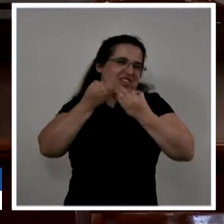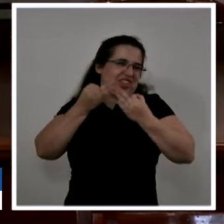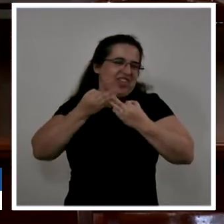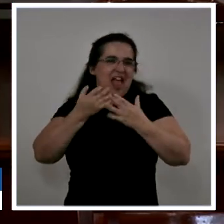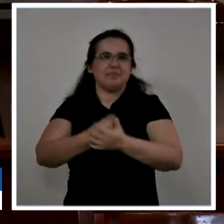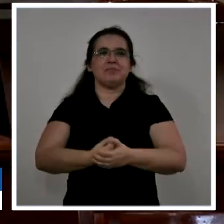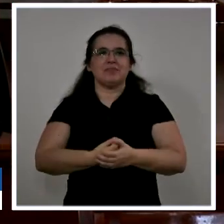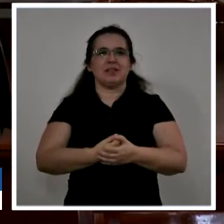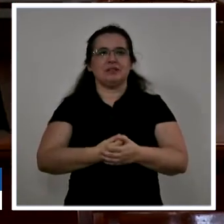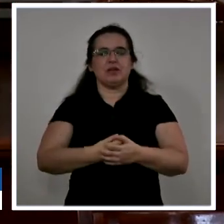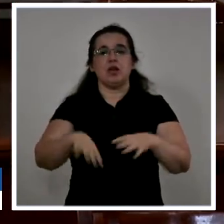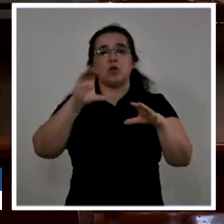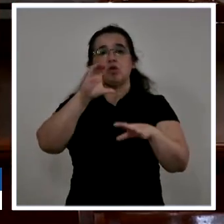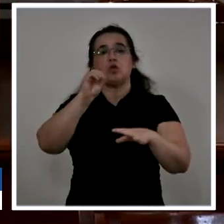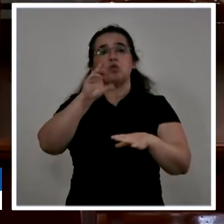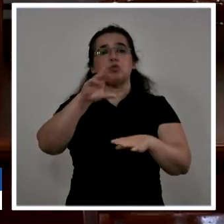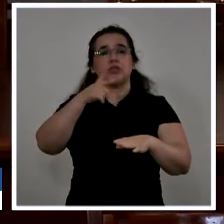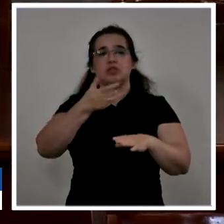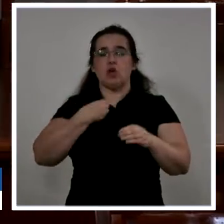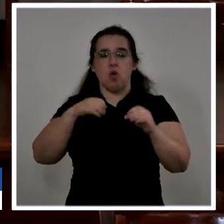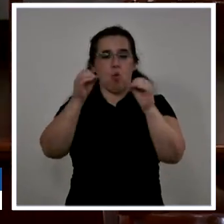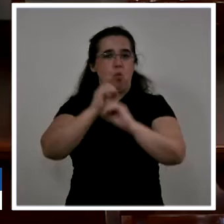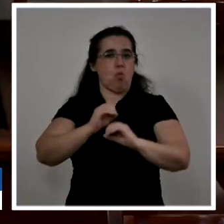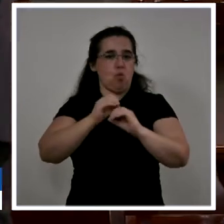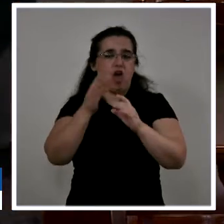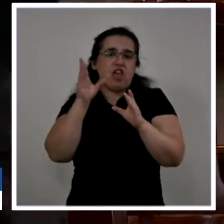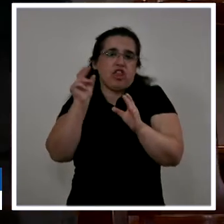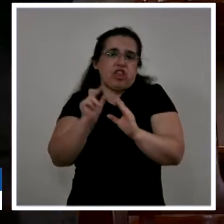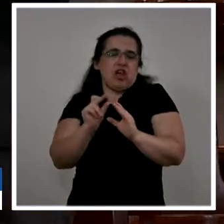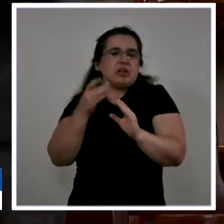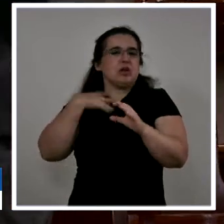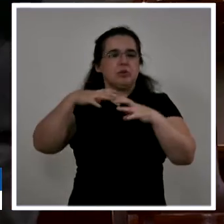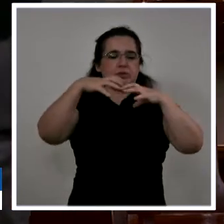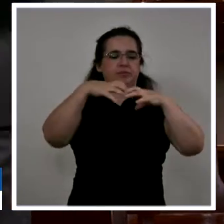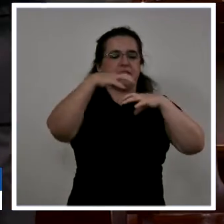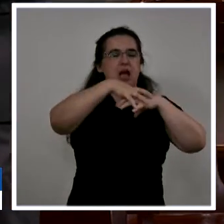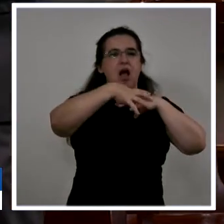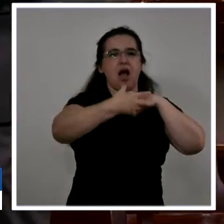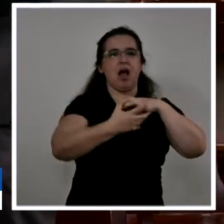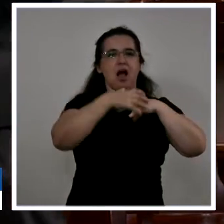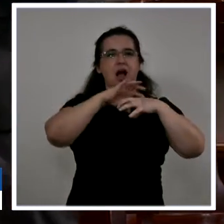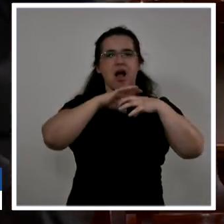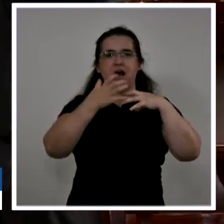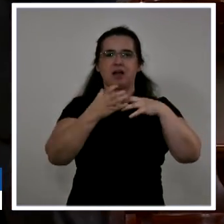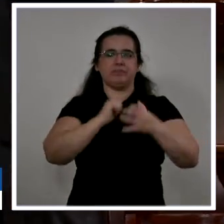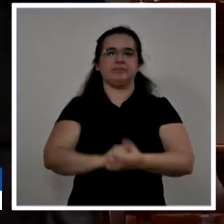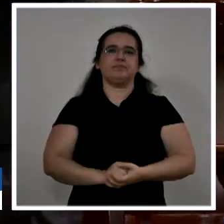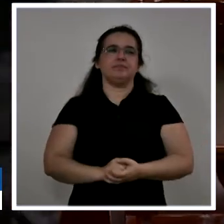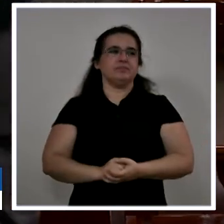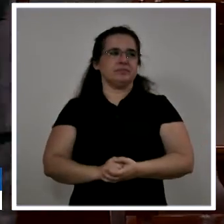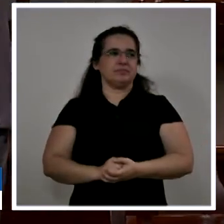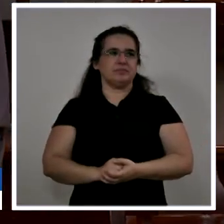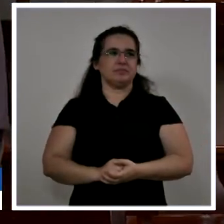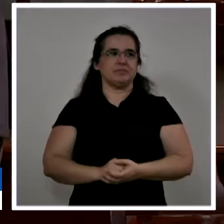cortisol, eu tenho muito menos cortisol, and I have a bigger hippocampus. E o meu hipocampo vai ser maior. And I have, instead of the bad hormone cortisol, the stress